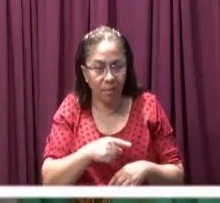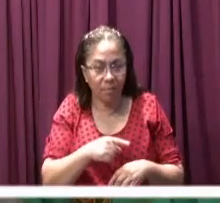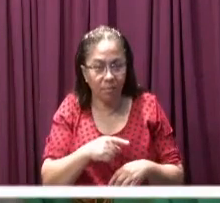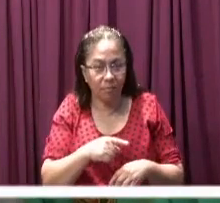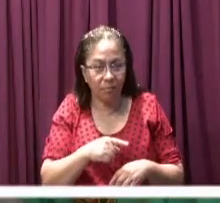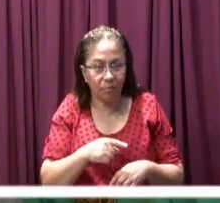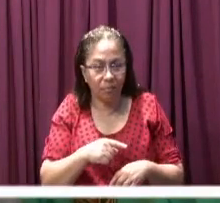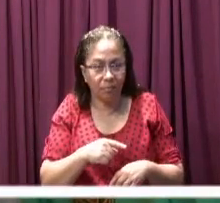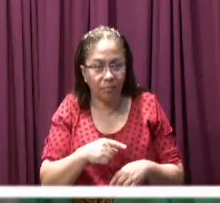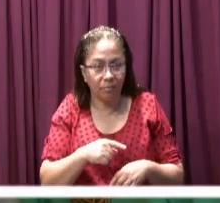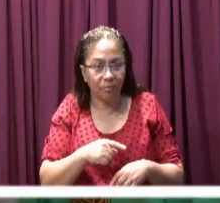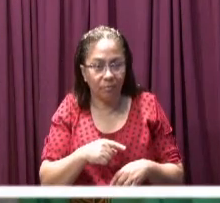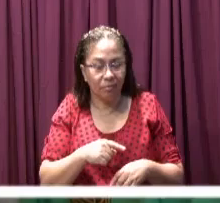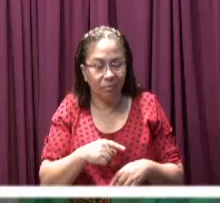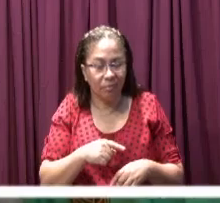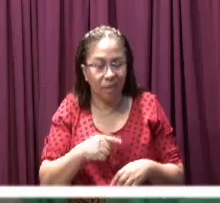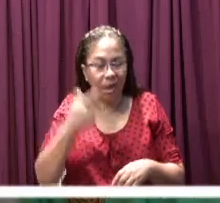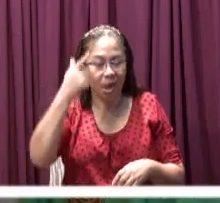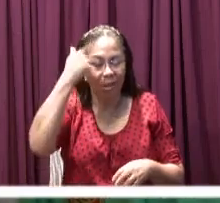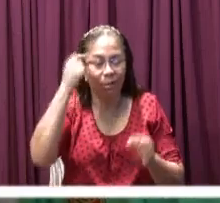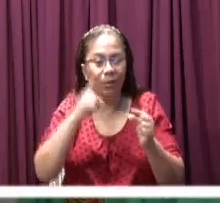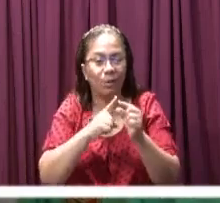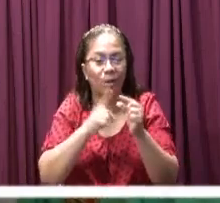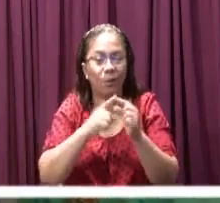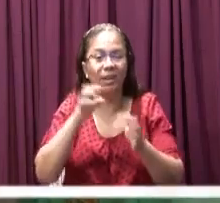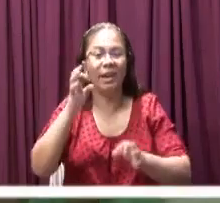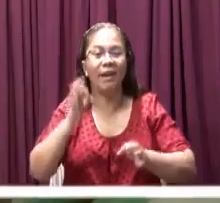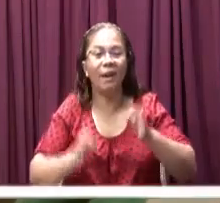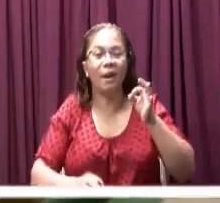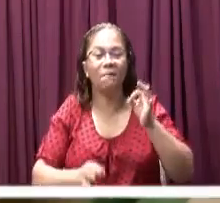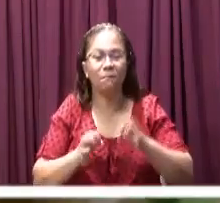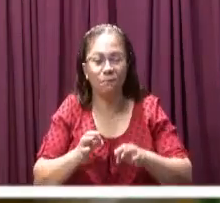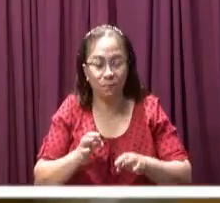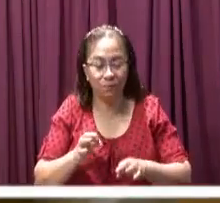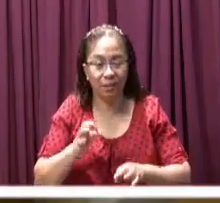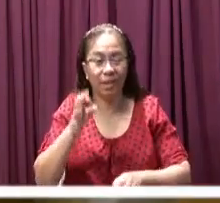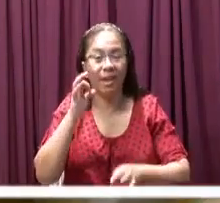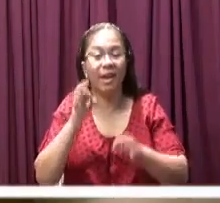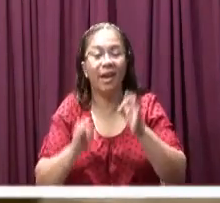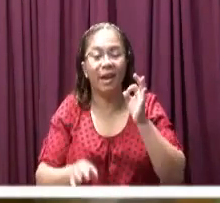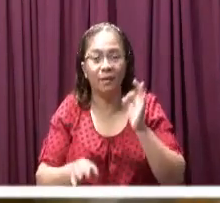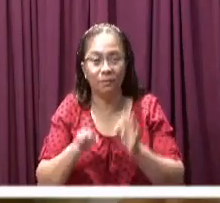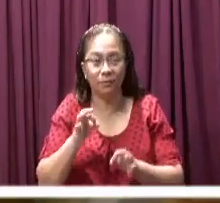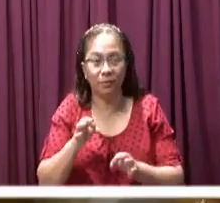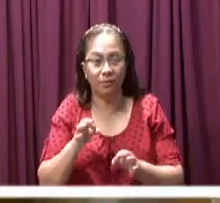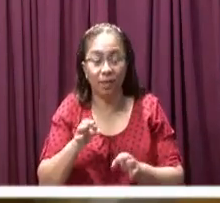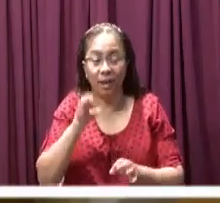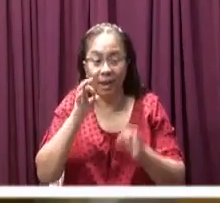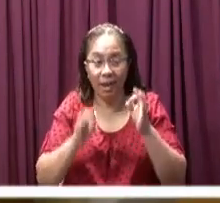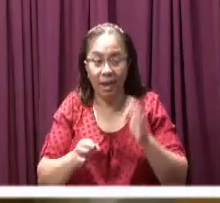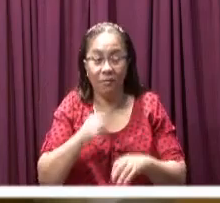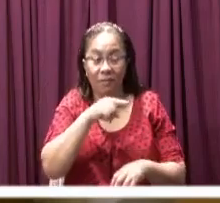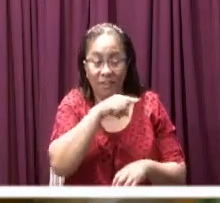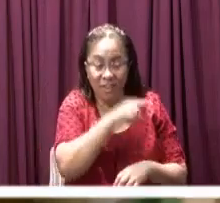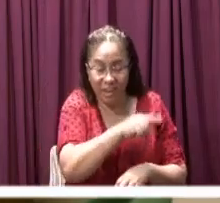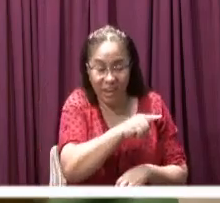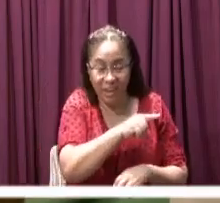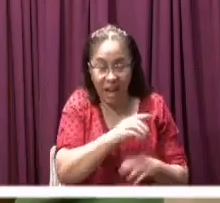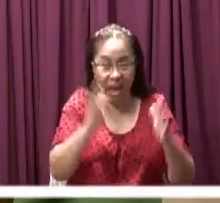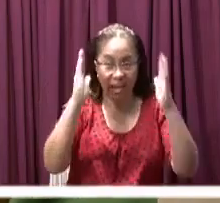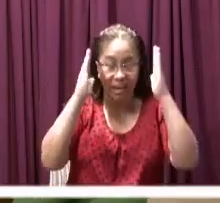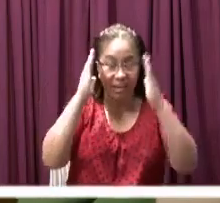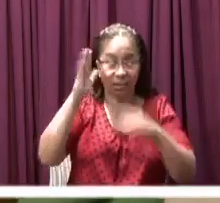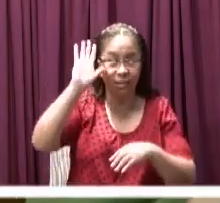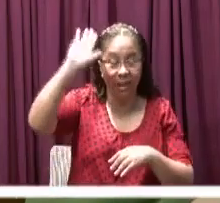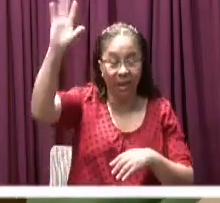You know the if? You hearing the if, eh? You feeling it? If only you would listen to my voice,